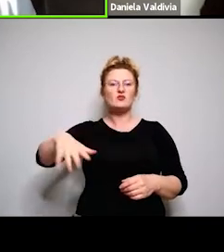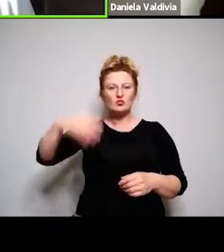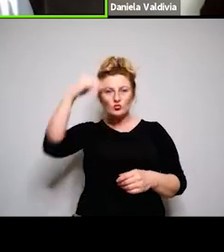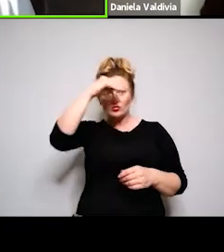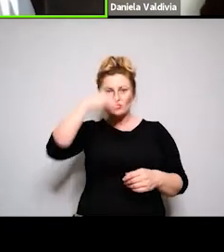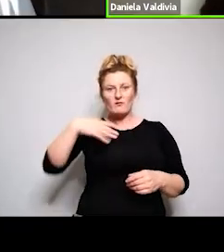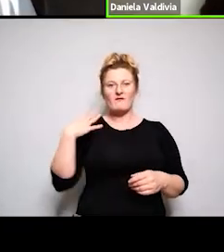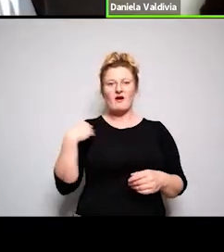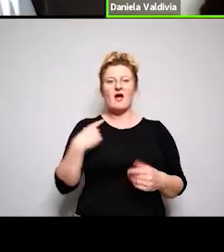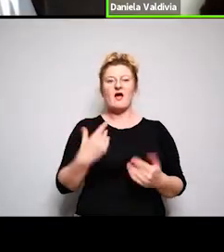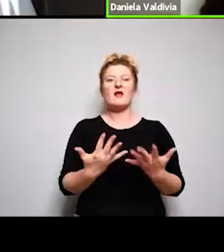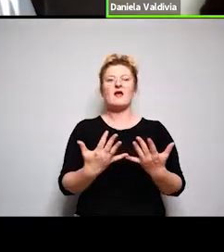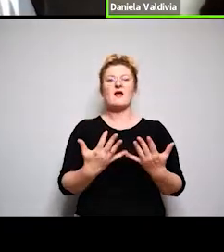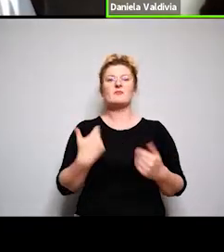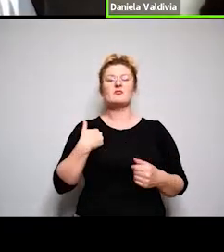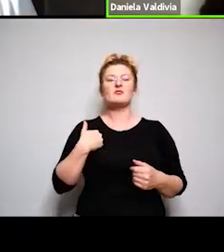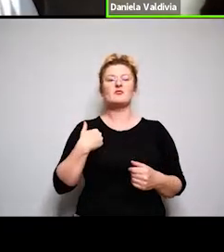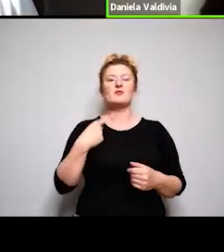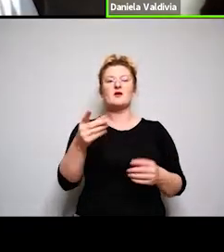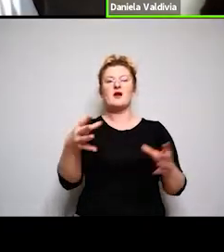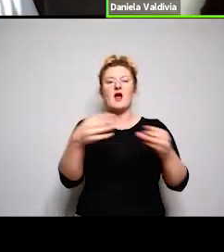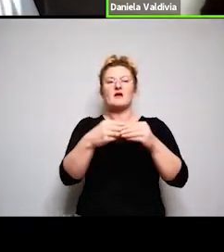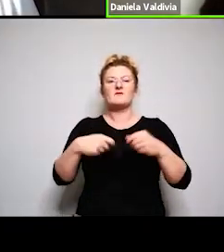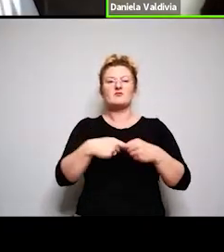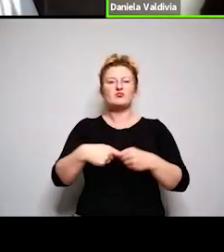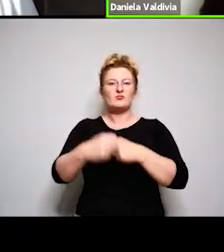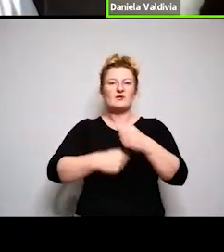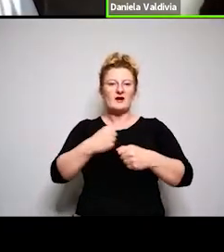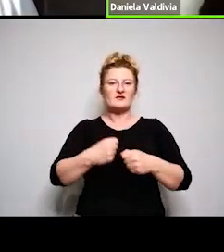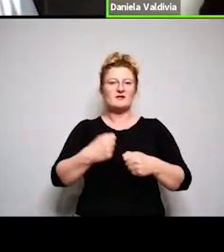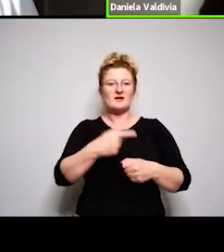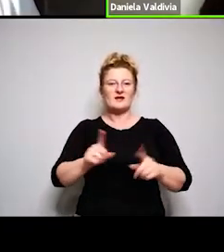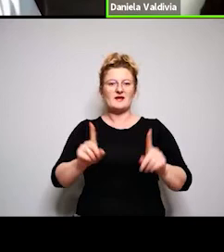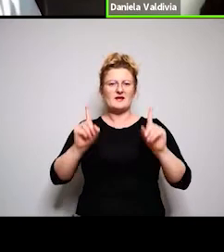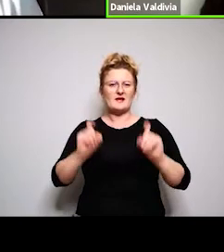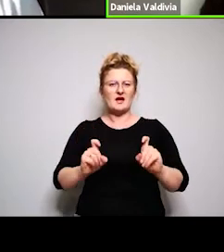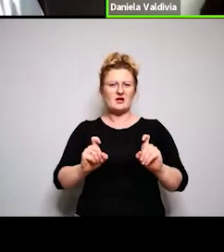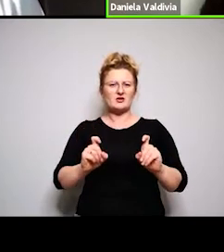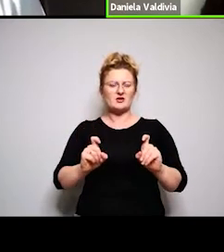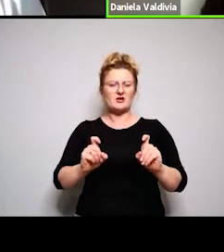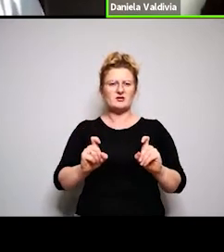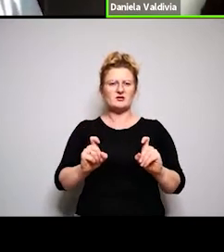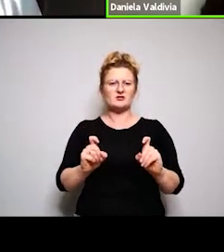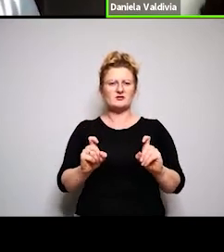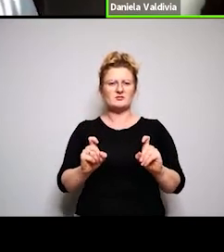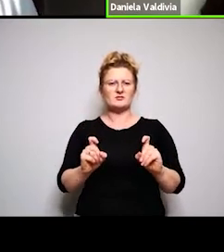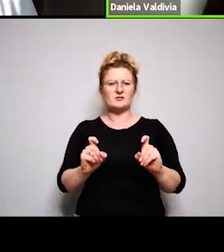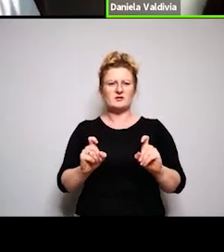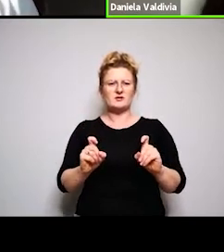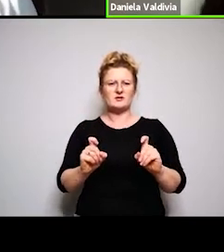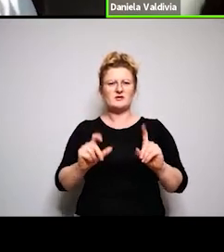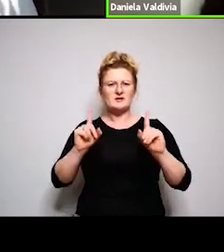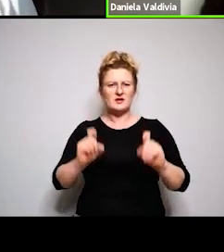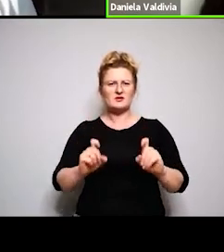right? We start the whole process since early childhood. As we